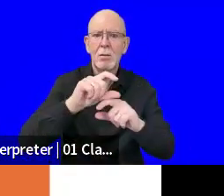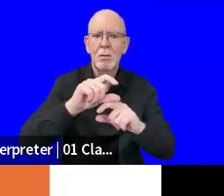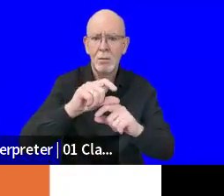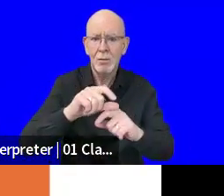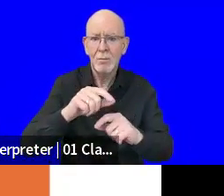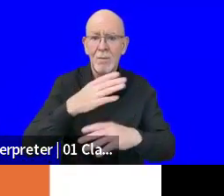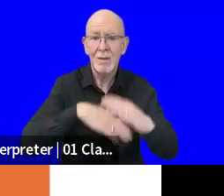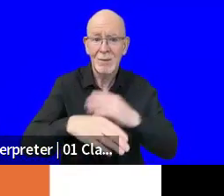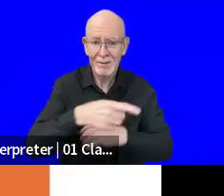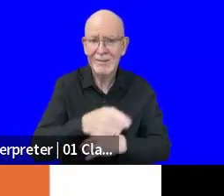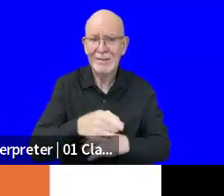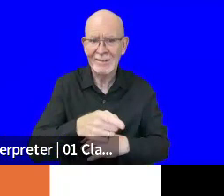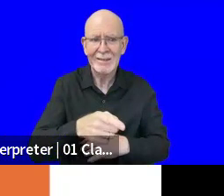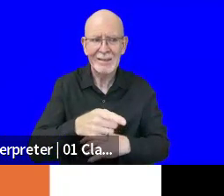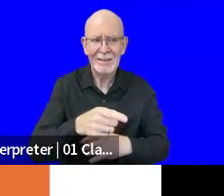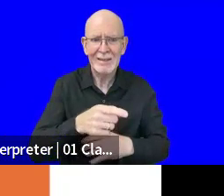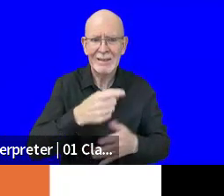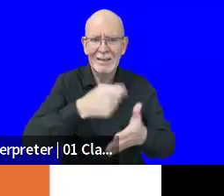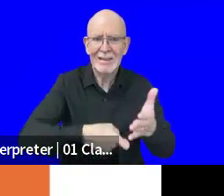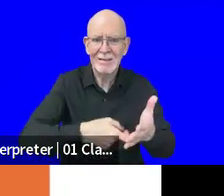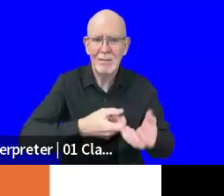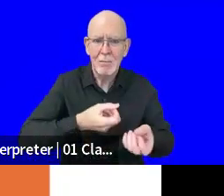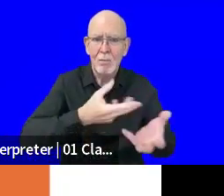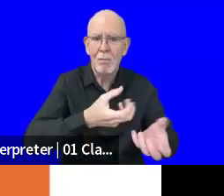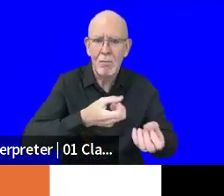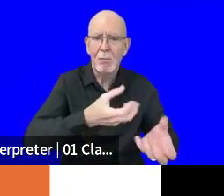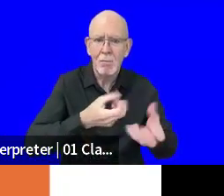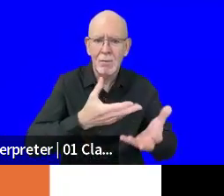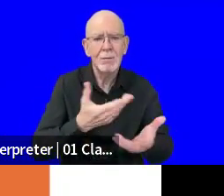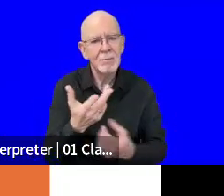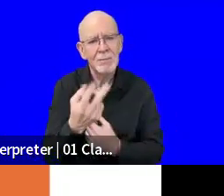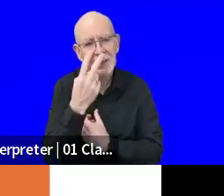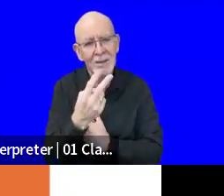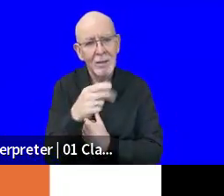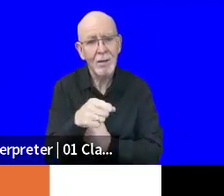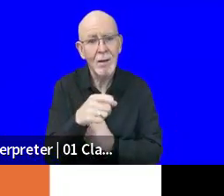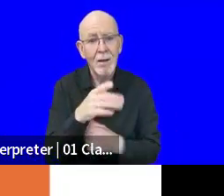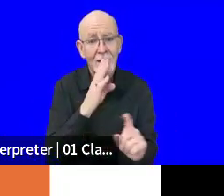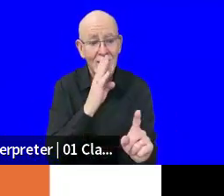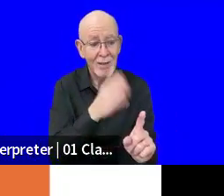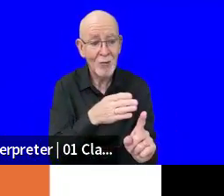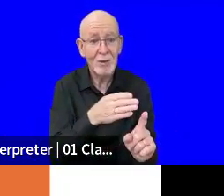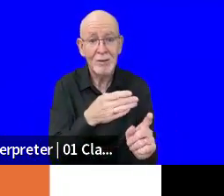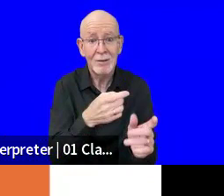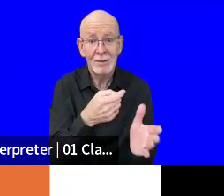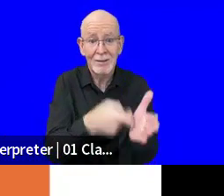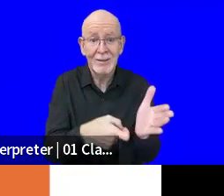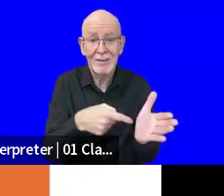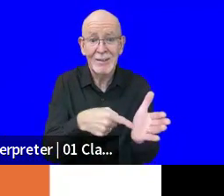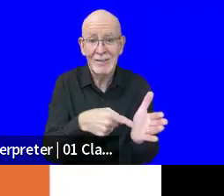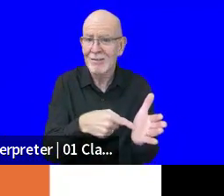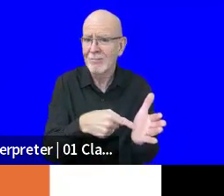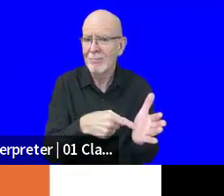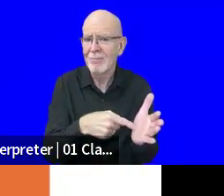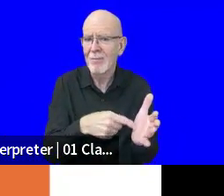the direct cost of disability, we're not just talking about those disability-specific expenditures. We're talking about the full range